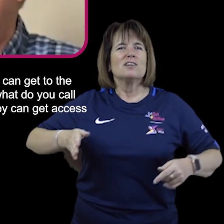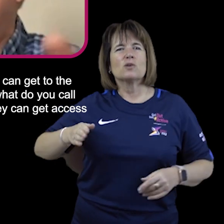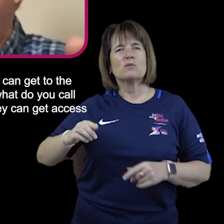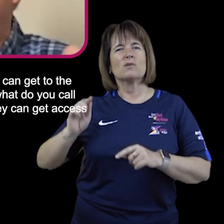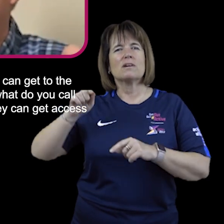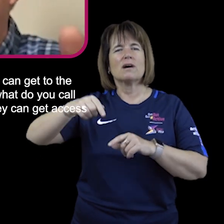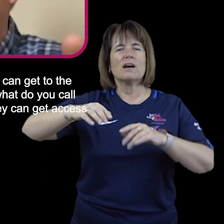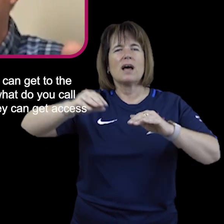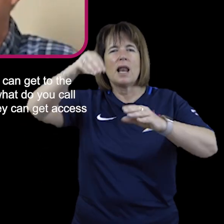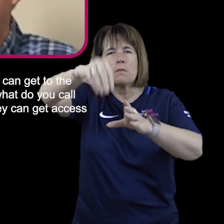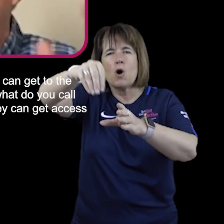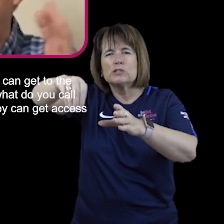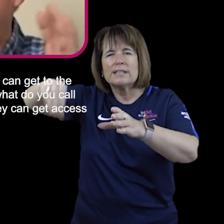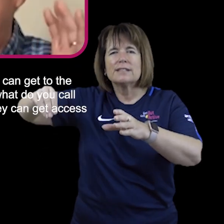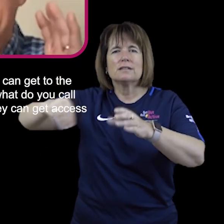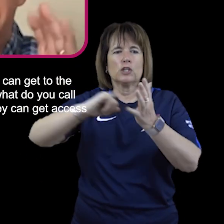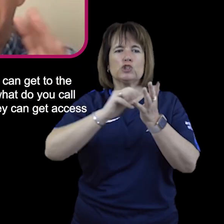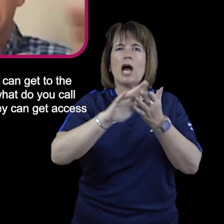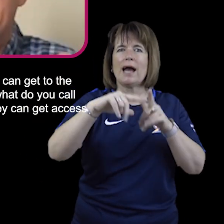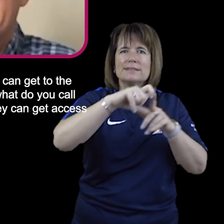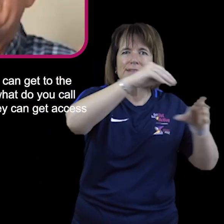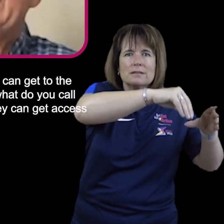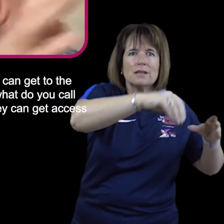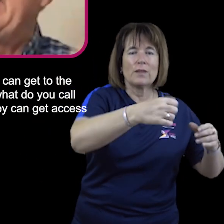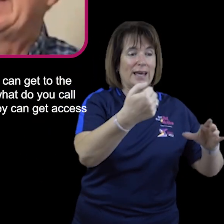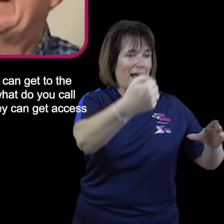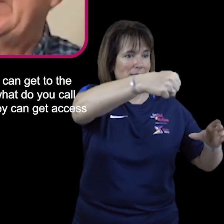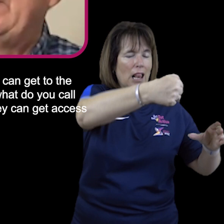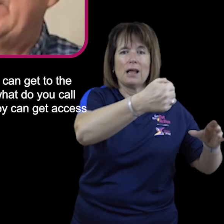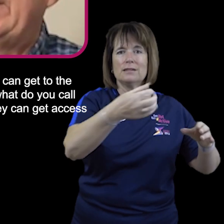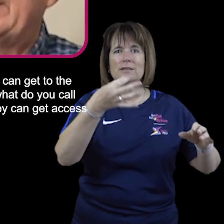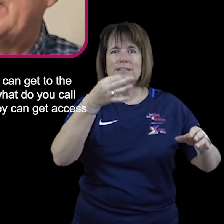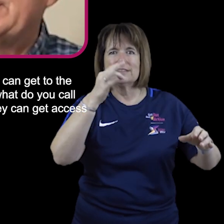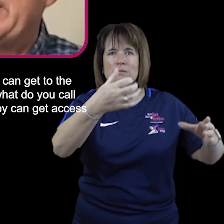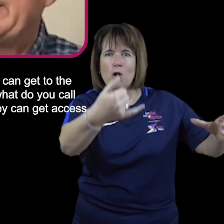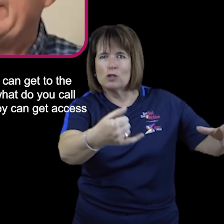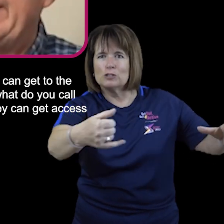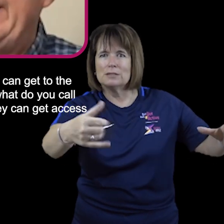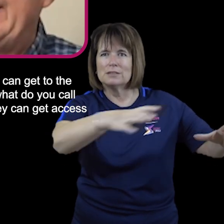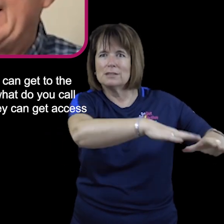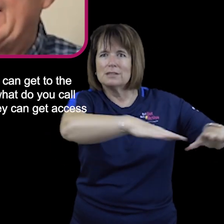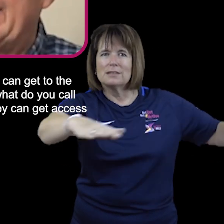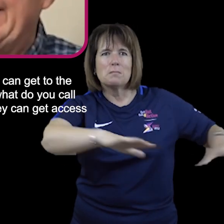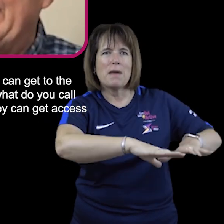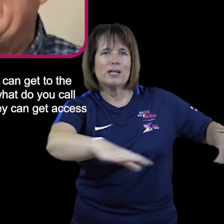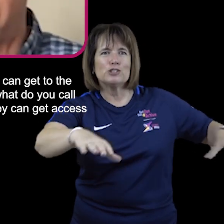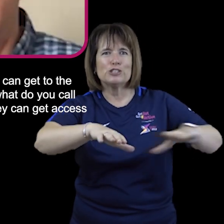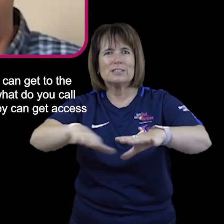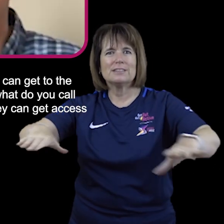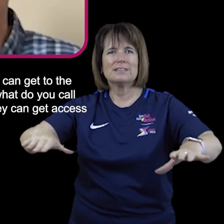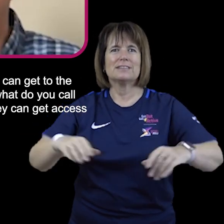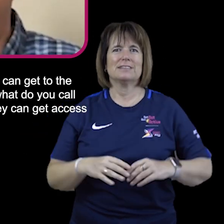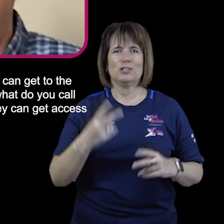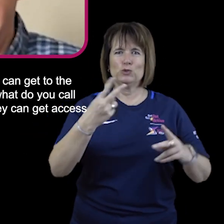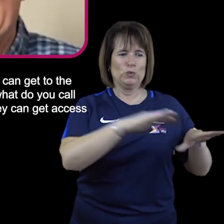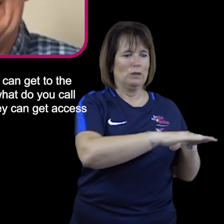so the raised beds are accessible. It's all accessible. You can get in with a wheelchair. You can get to the back where we've got our little potting shed and the kettle, which is obviously